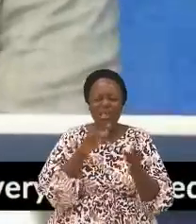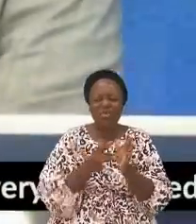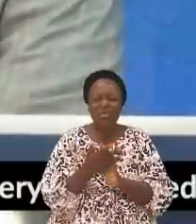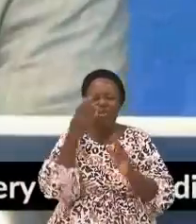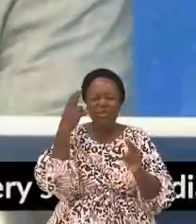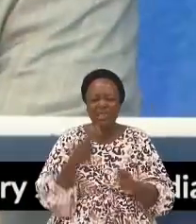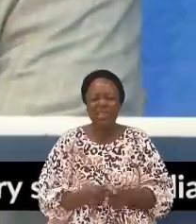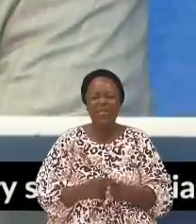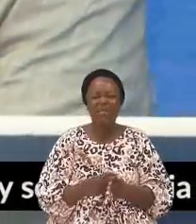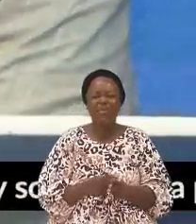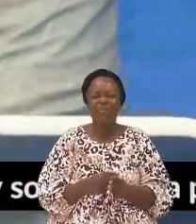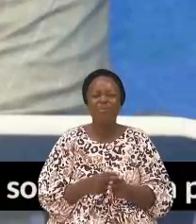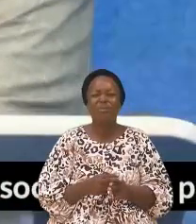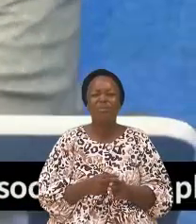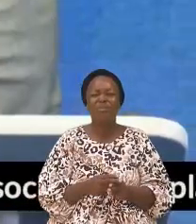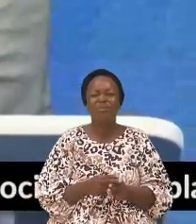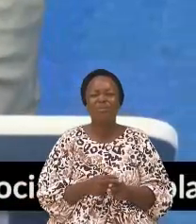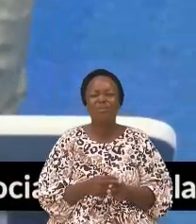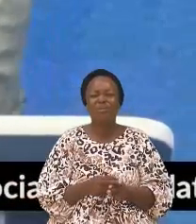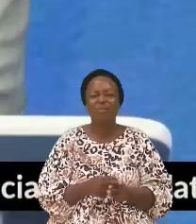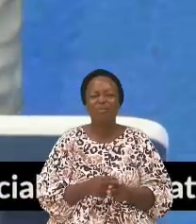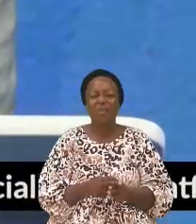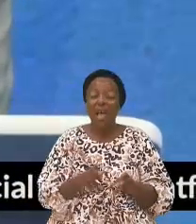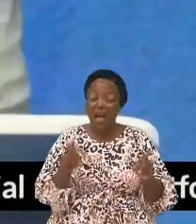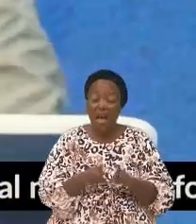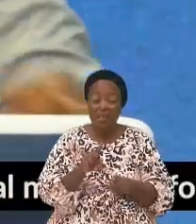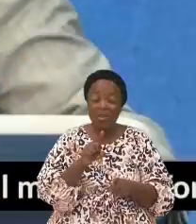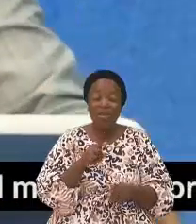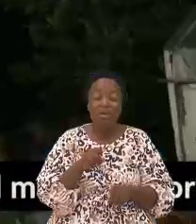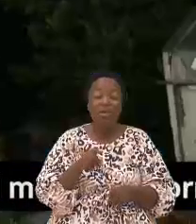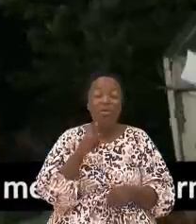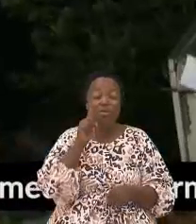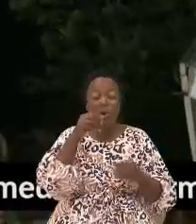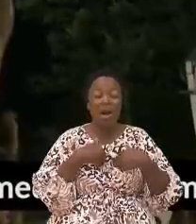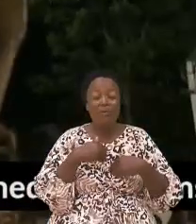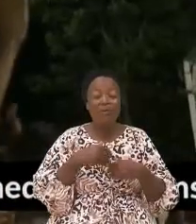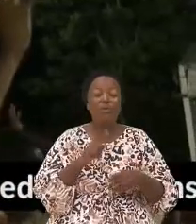take everything away right now in Jesus' name.